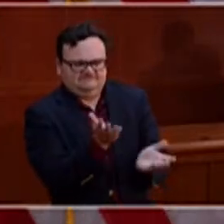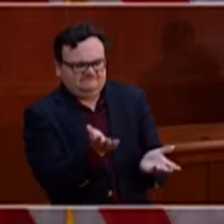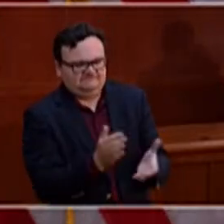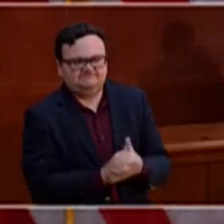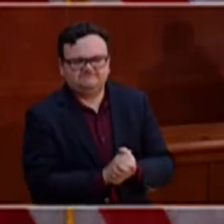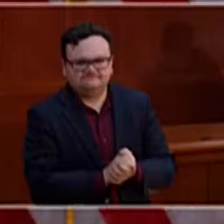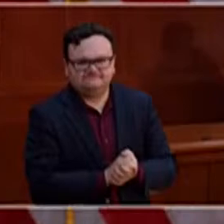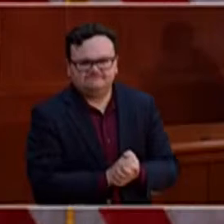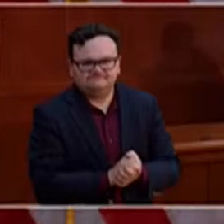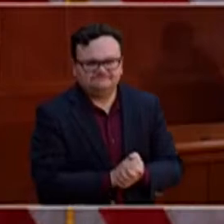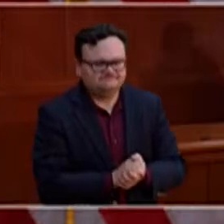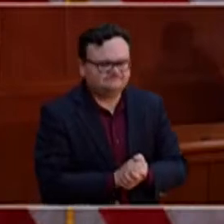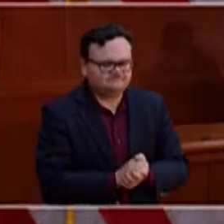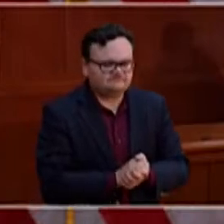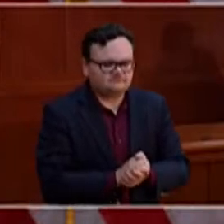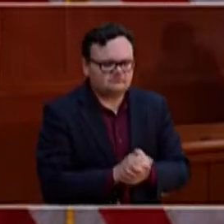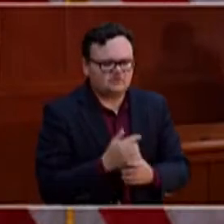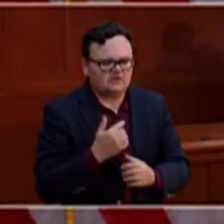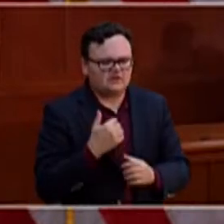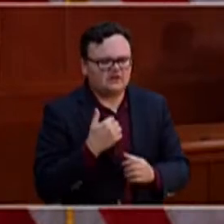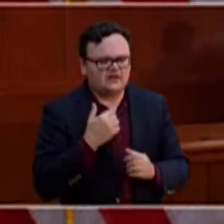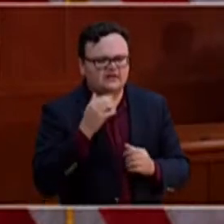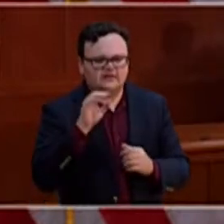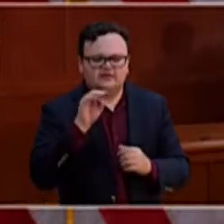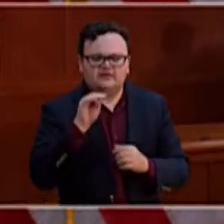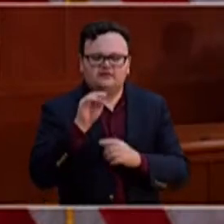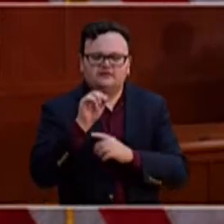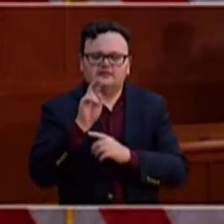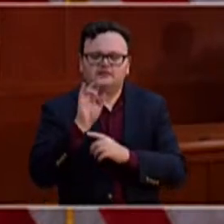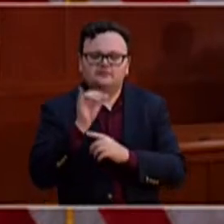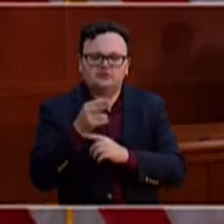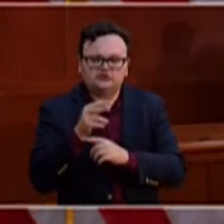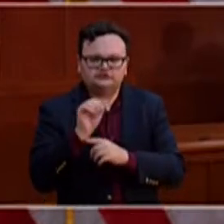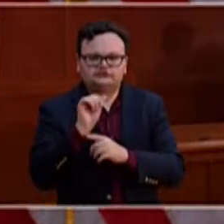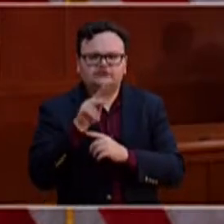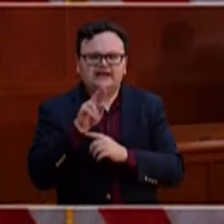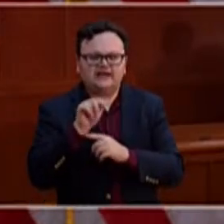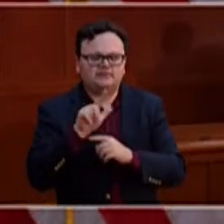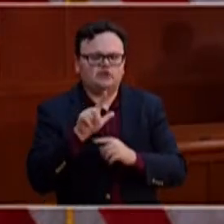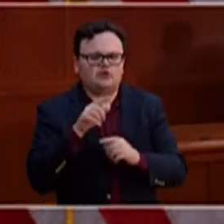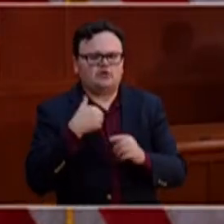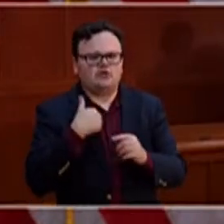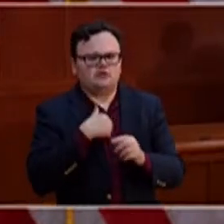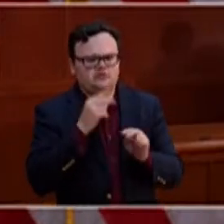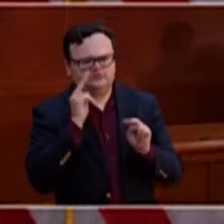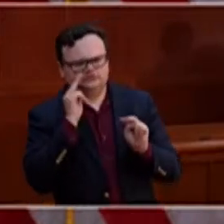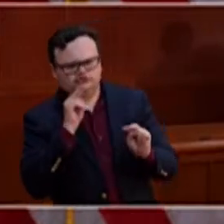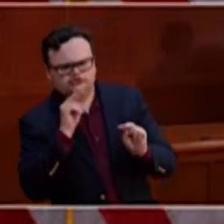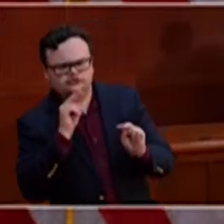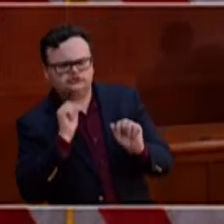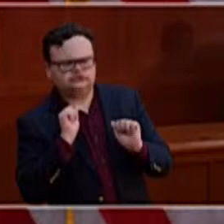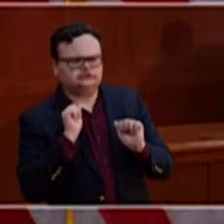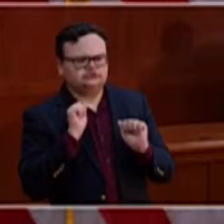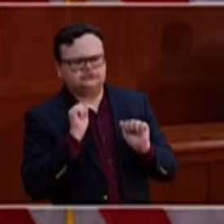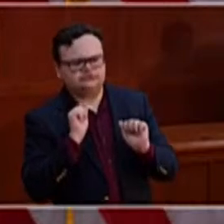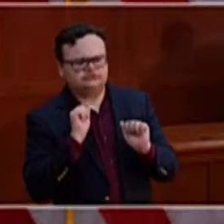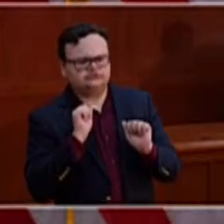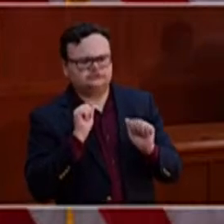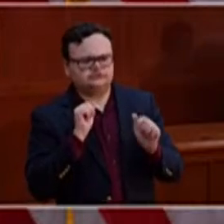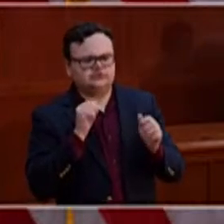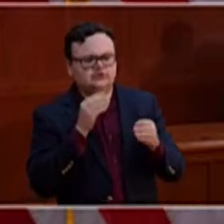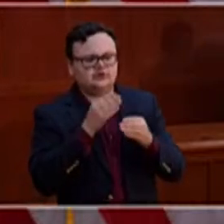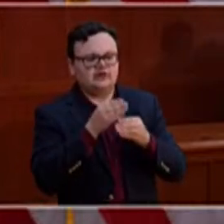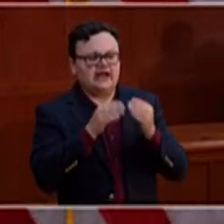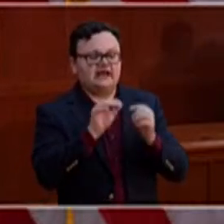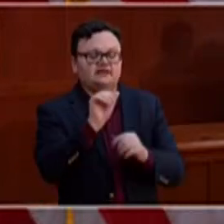on edge about it in March, April, having to do it. Granted, end of April, May, and early June was